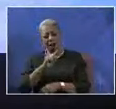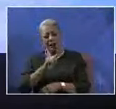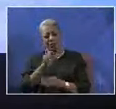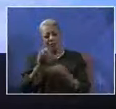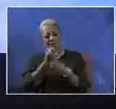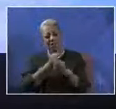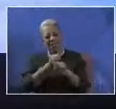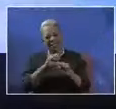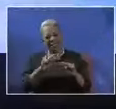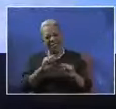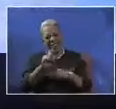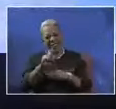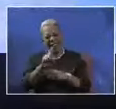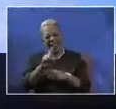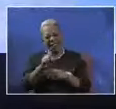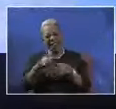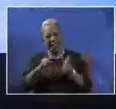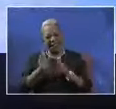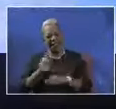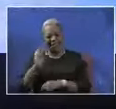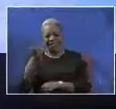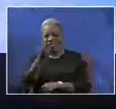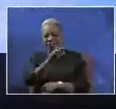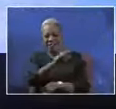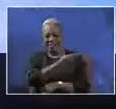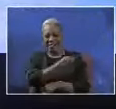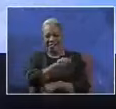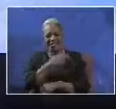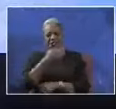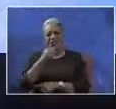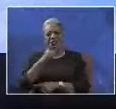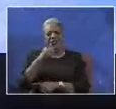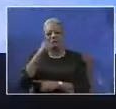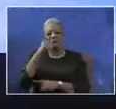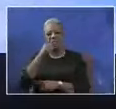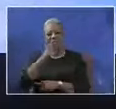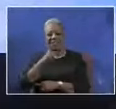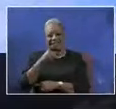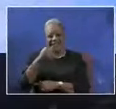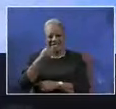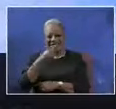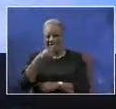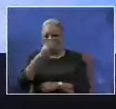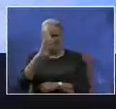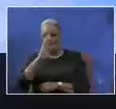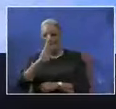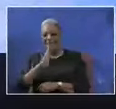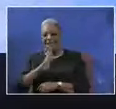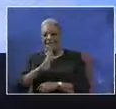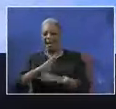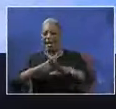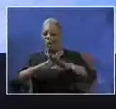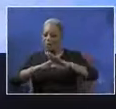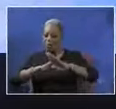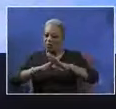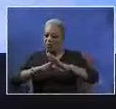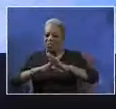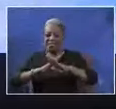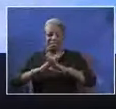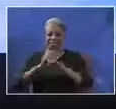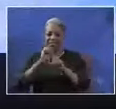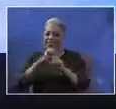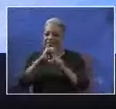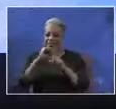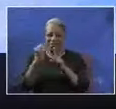help us to say without reservation, it's because God held his hand back and then